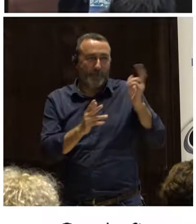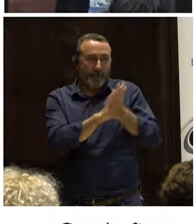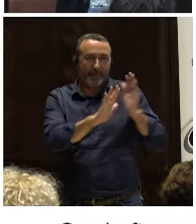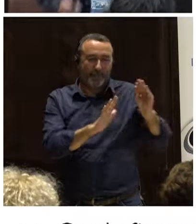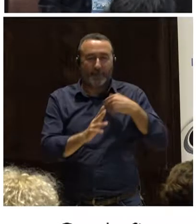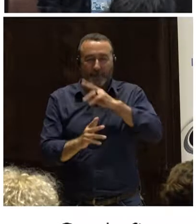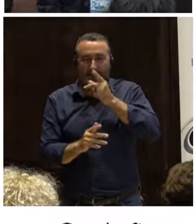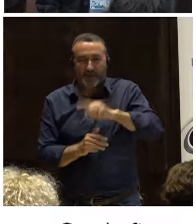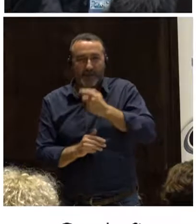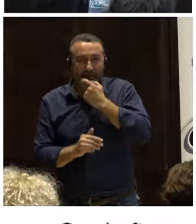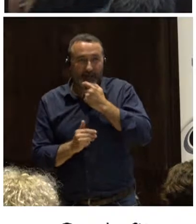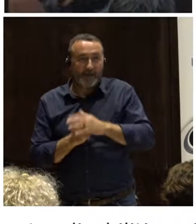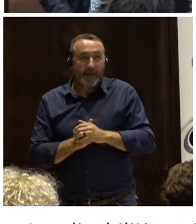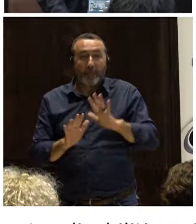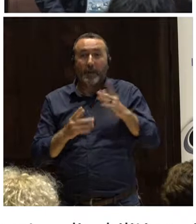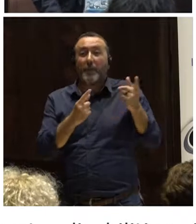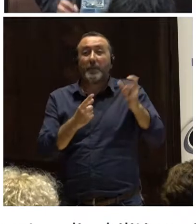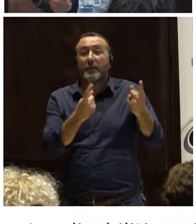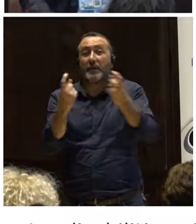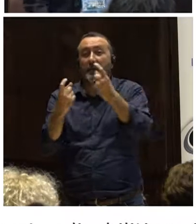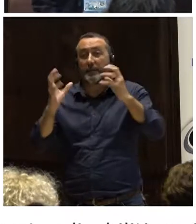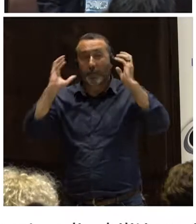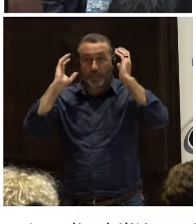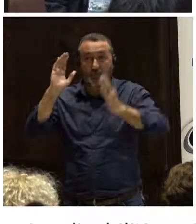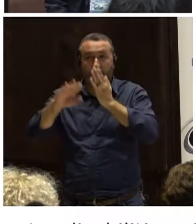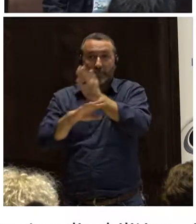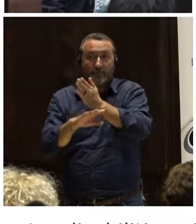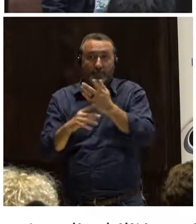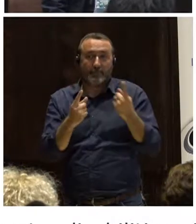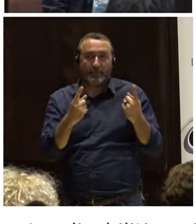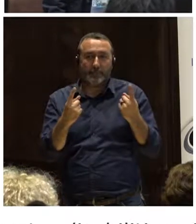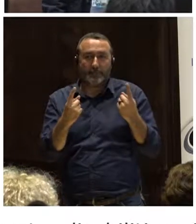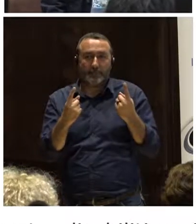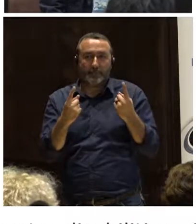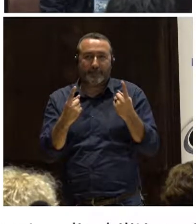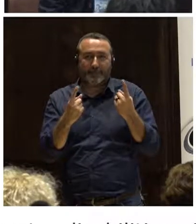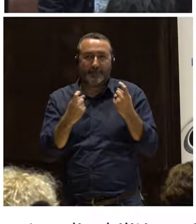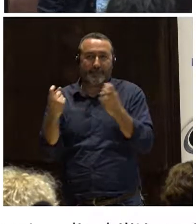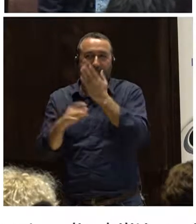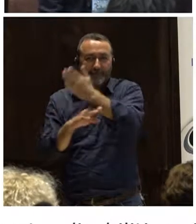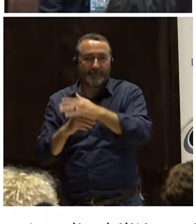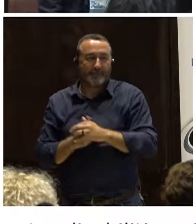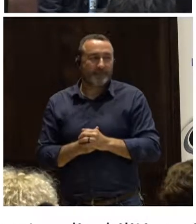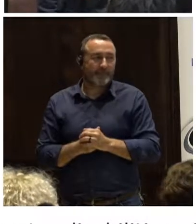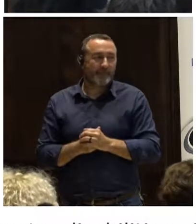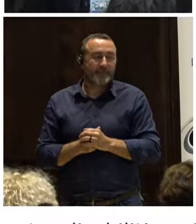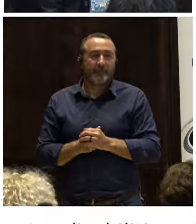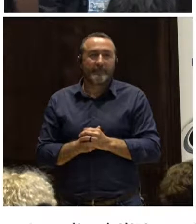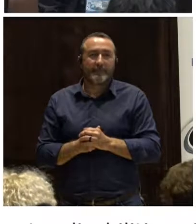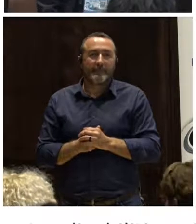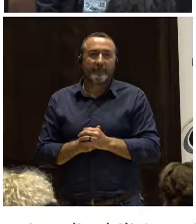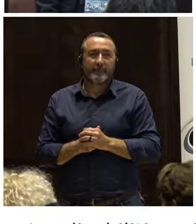De todas maneras, el que necesite los cascos, pues los va a necesitar. Okay, thank you very much for coming to this